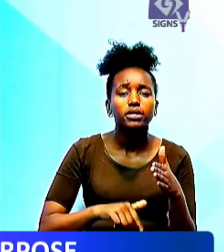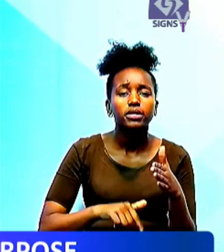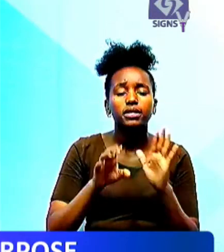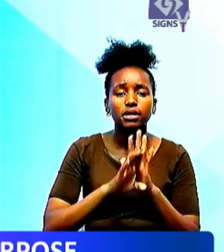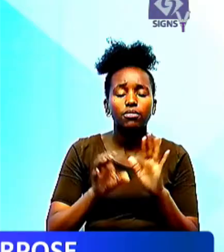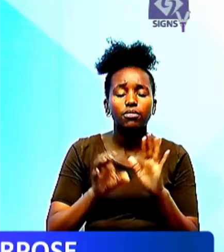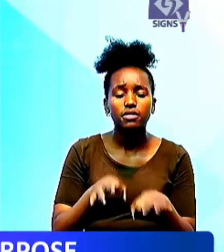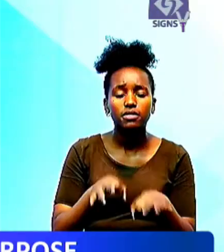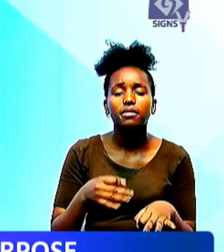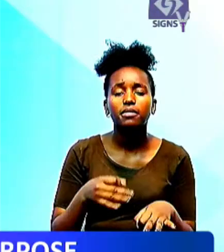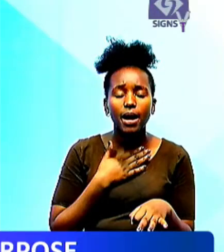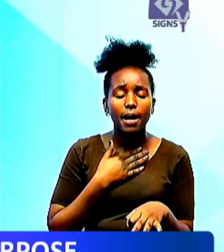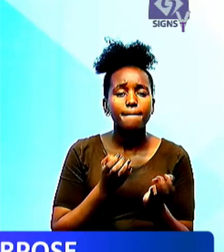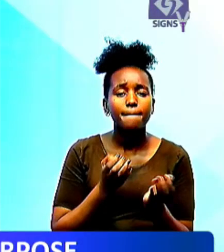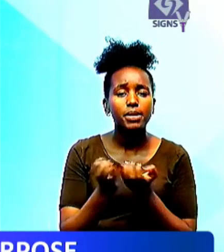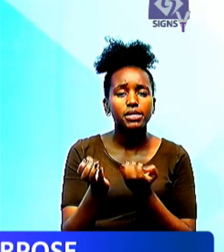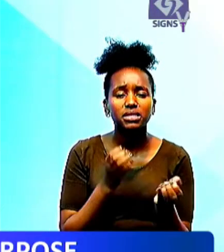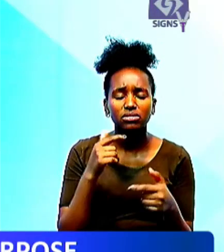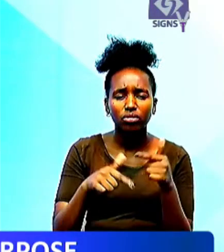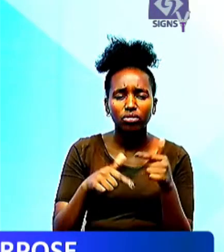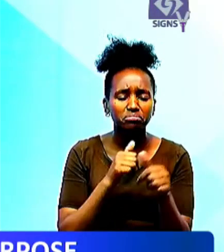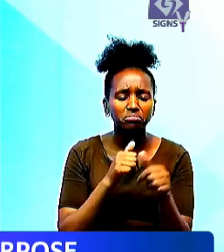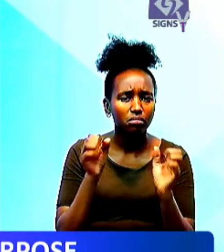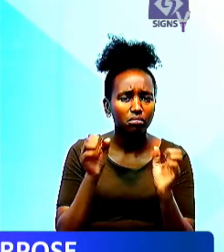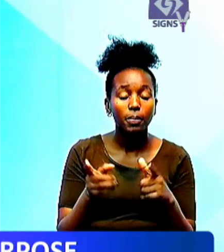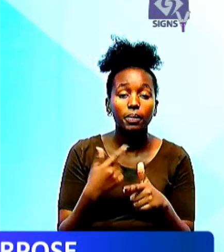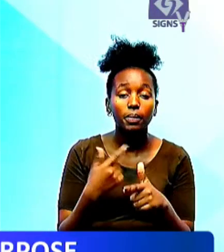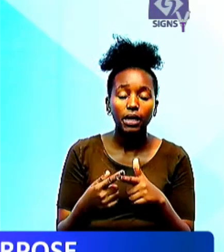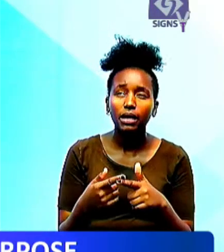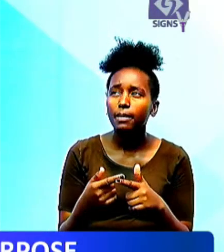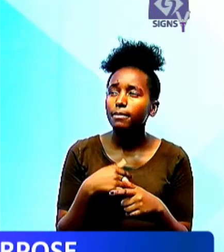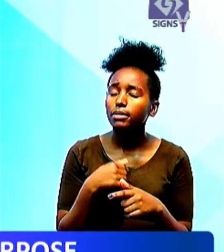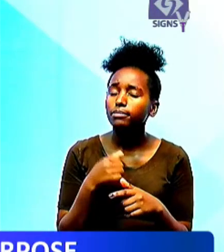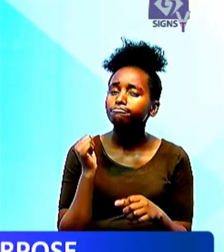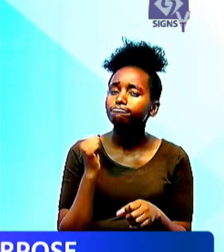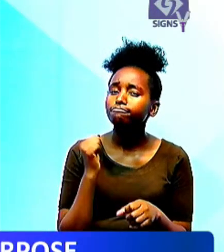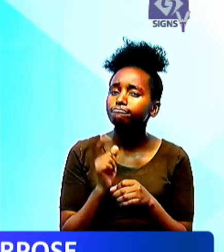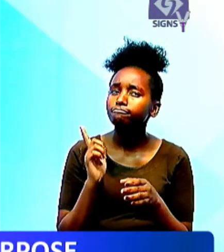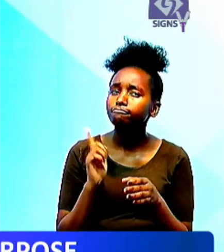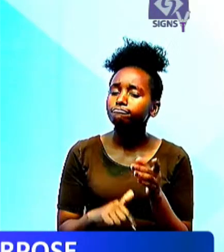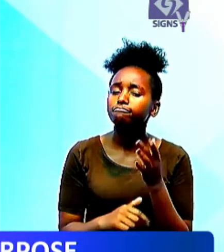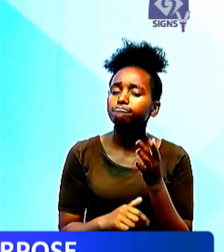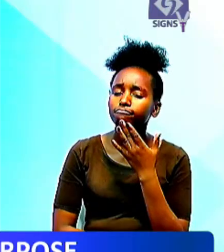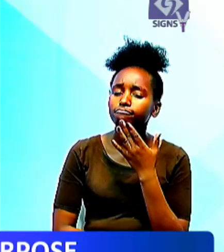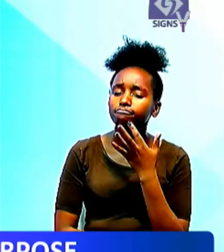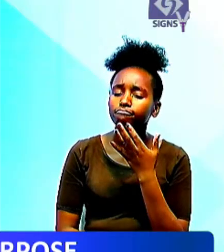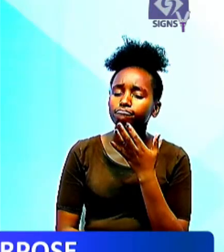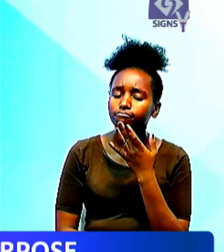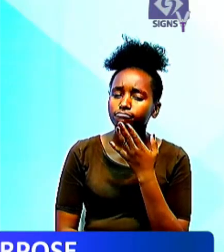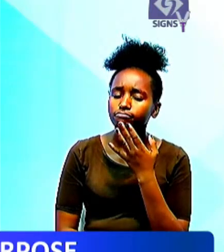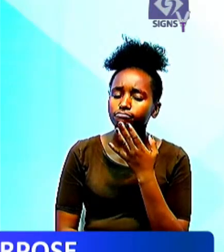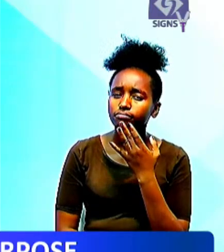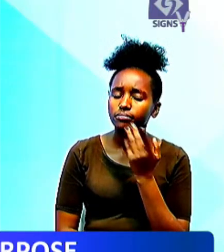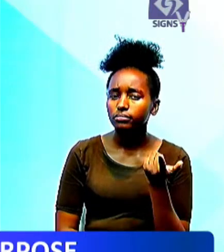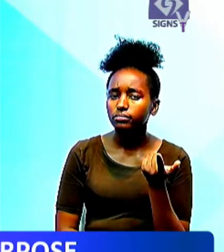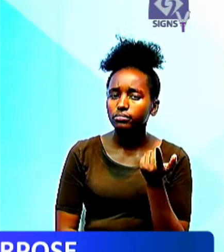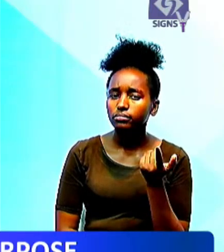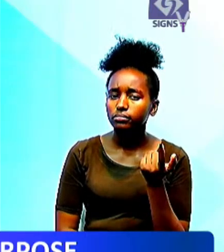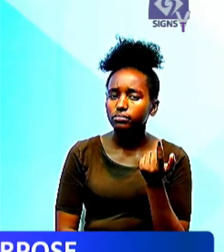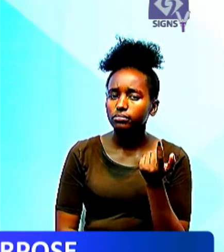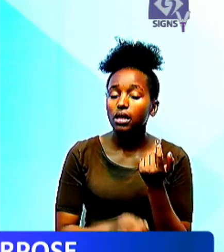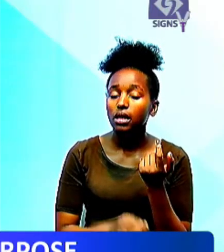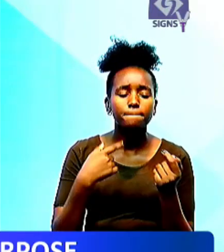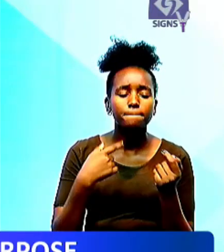the business one is not doing well and all that, and you have all this running, the overheads is too much, which one do you close